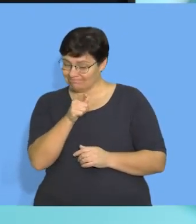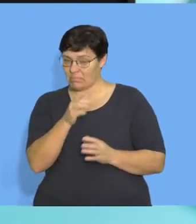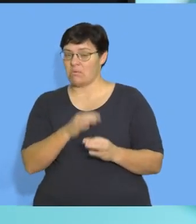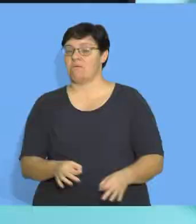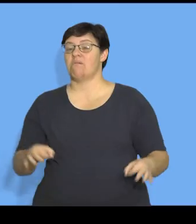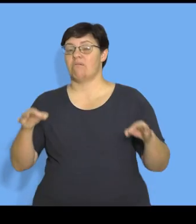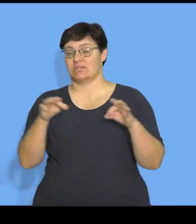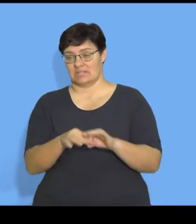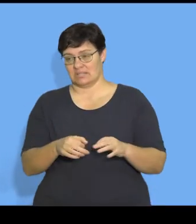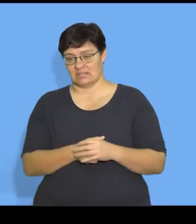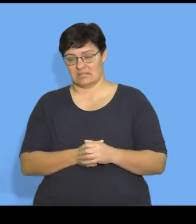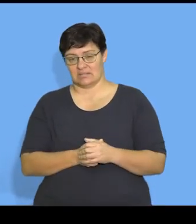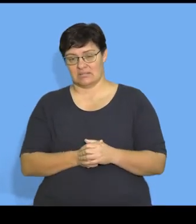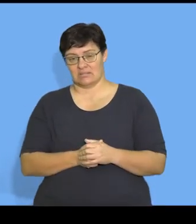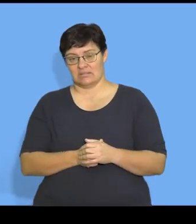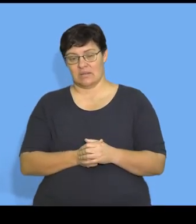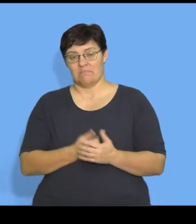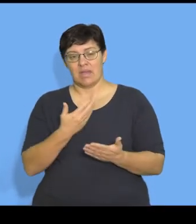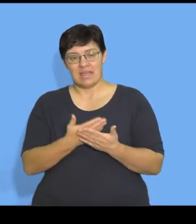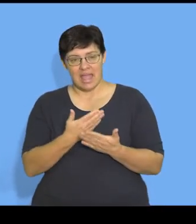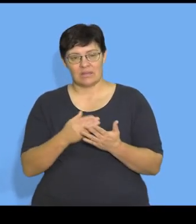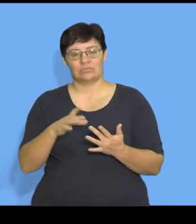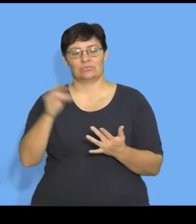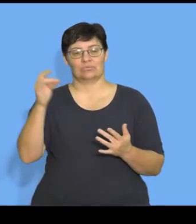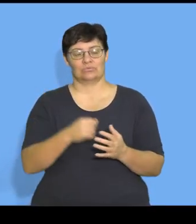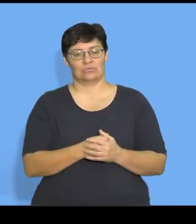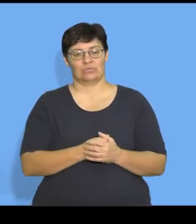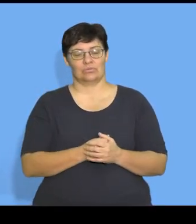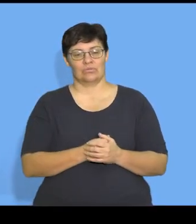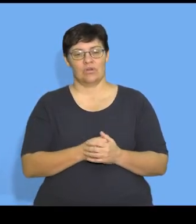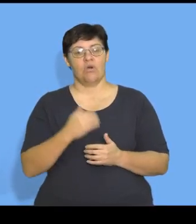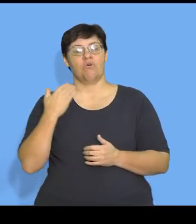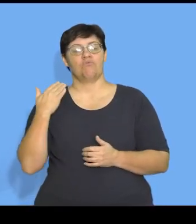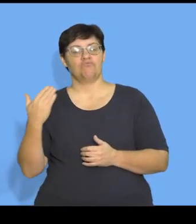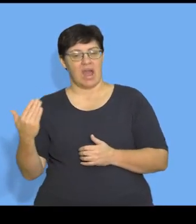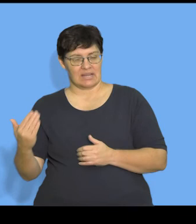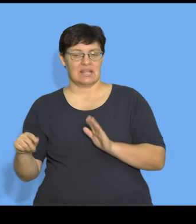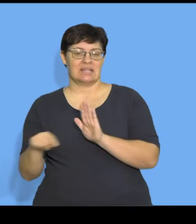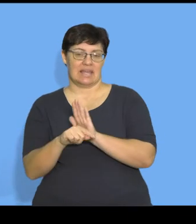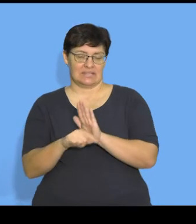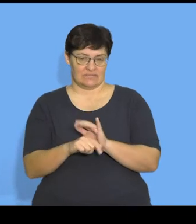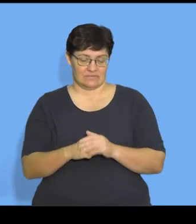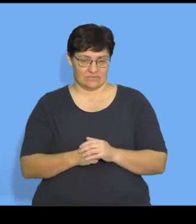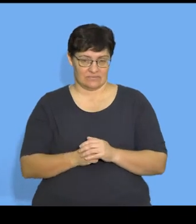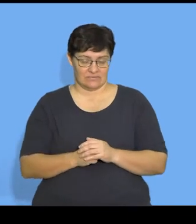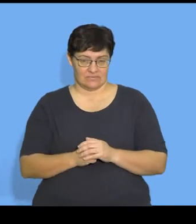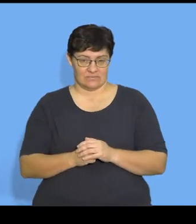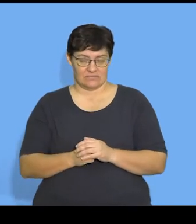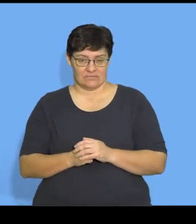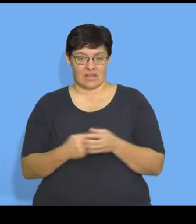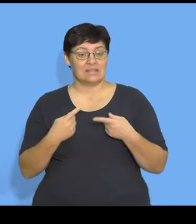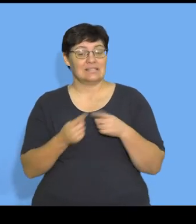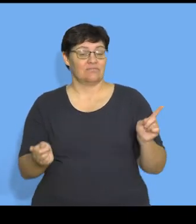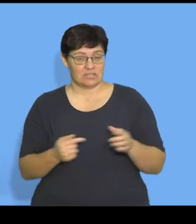important. I could have chosen to the right is negative. The difference